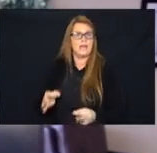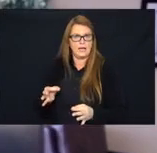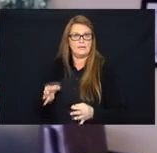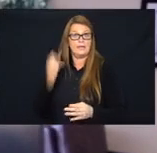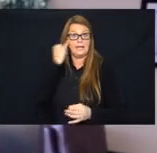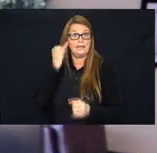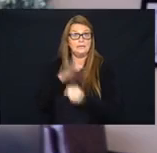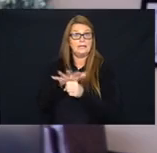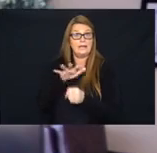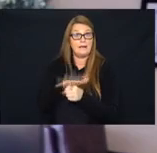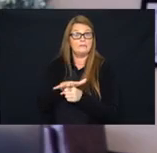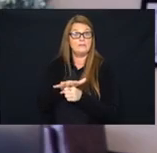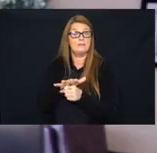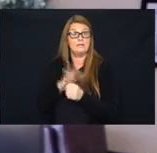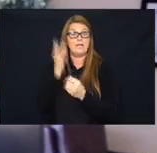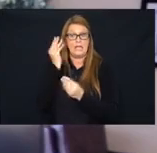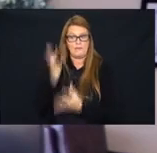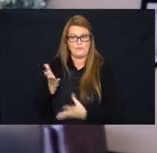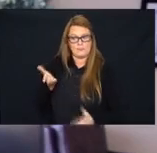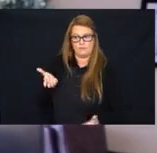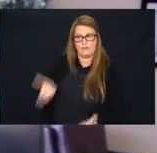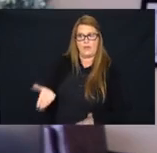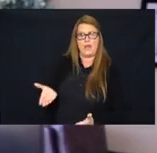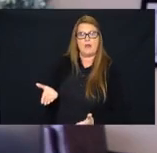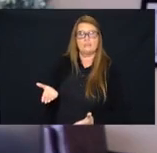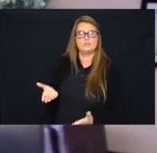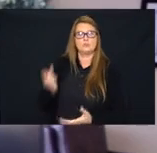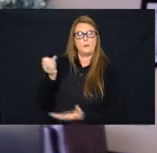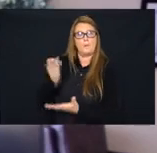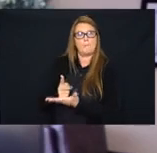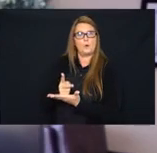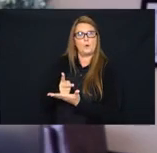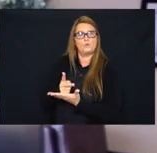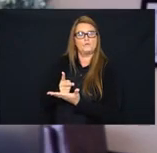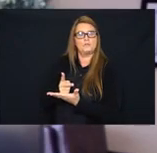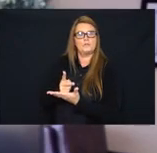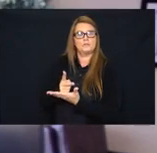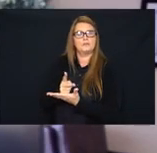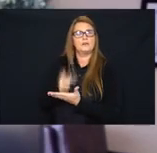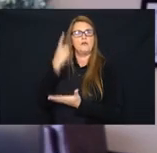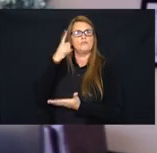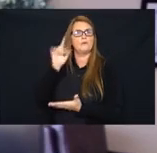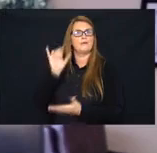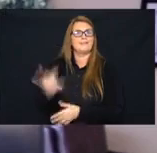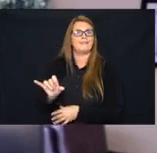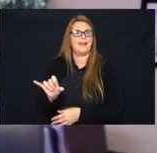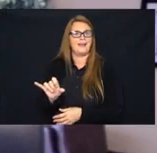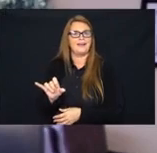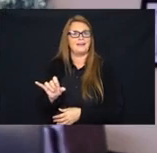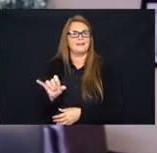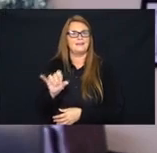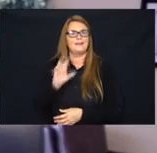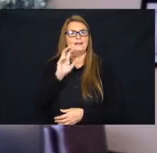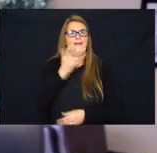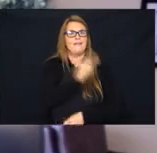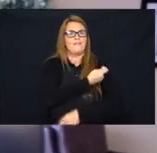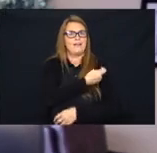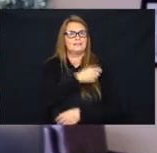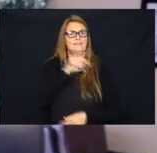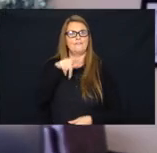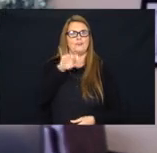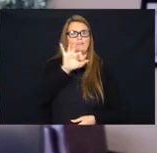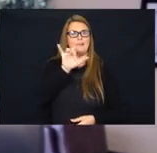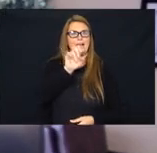enough information, enough data there to give an emergency use authorization for the vaccines